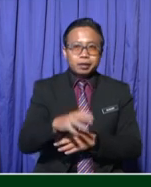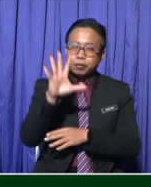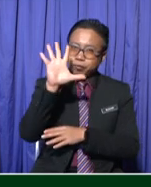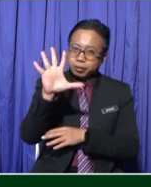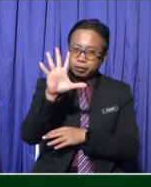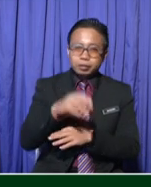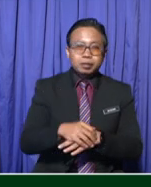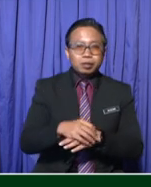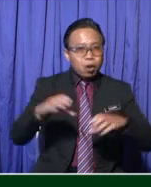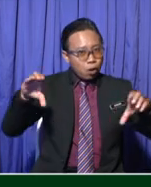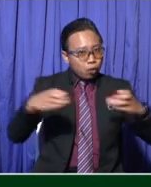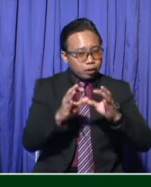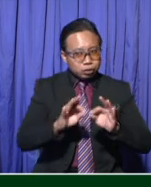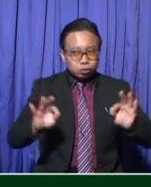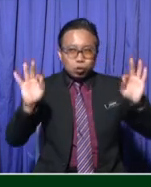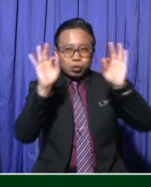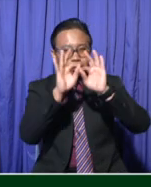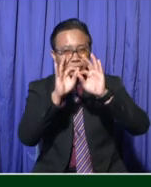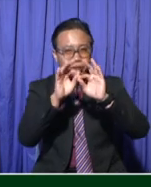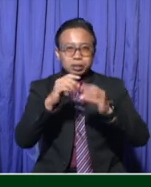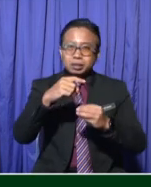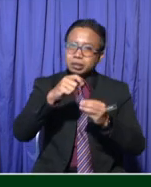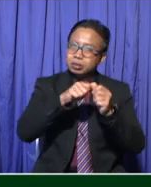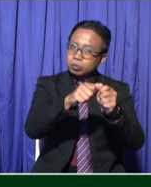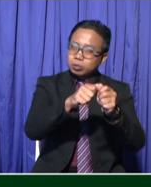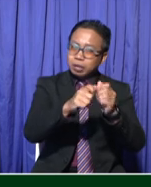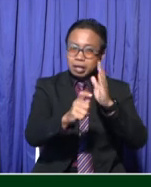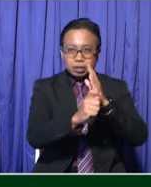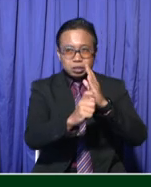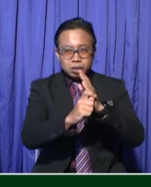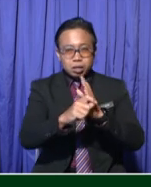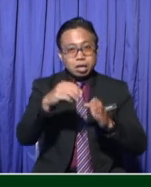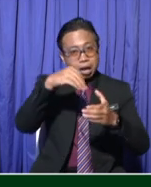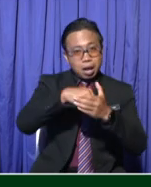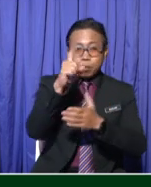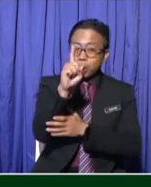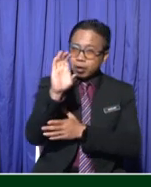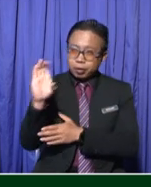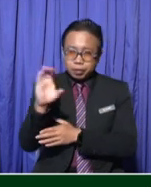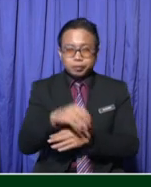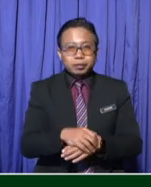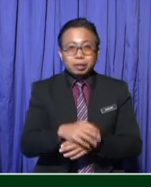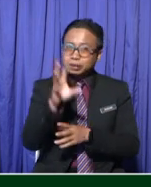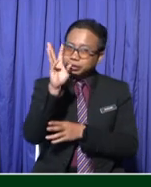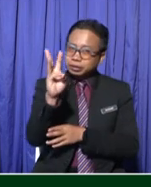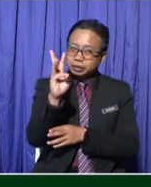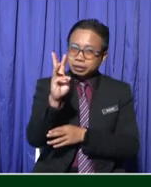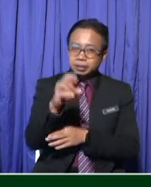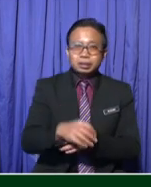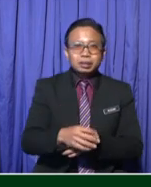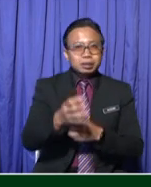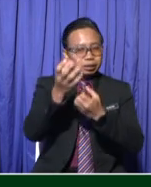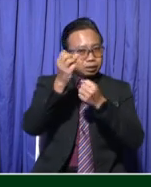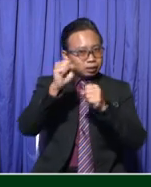Fifth, create stories involving addition within 100. 6.